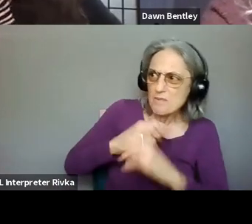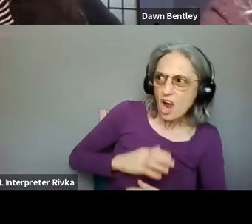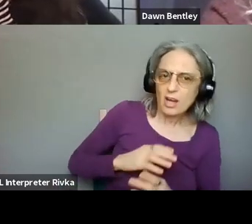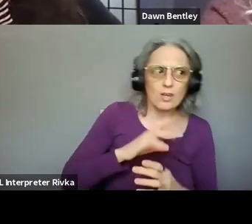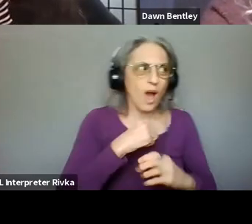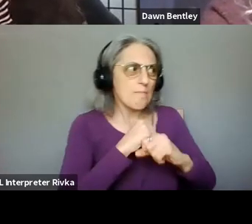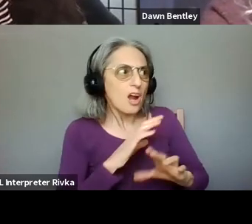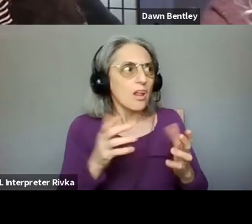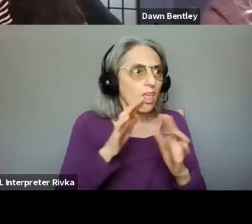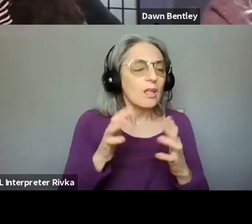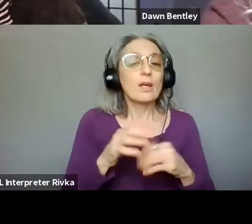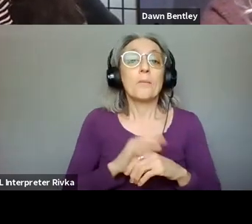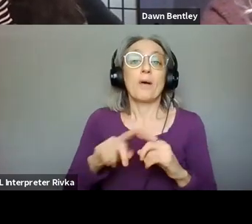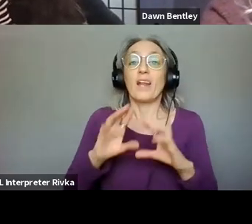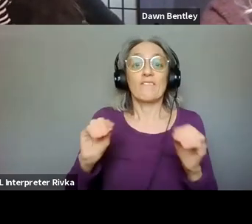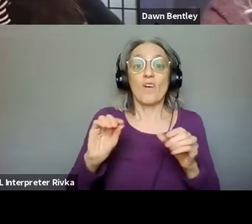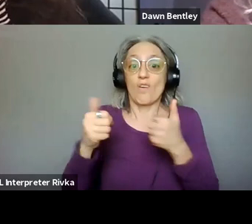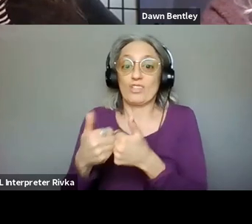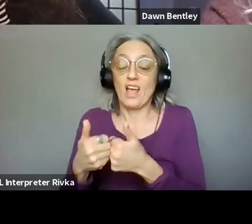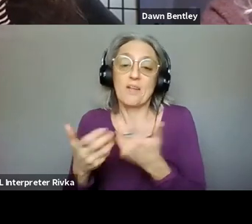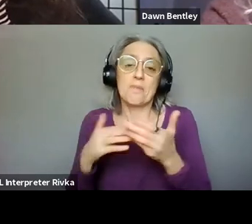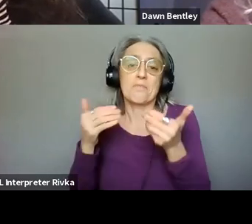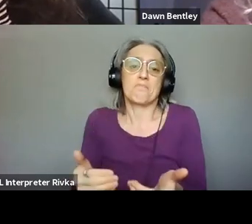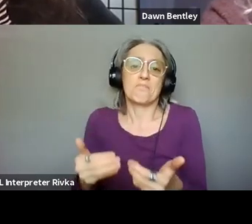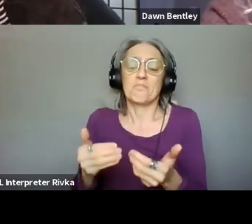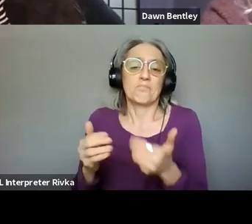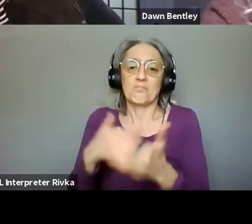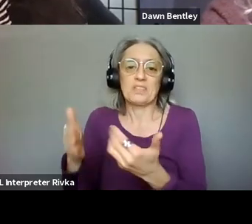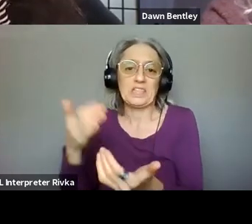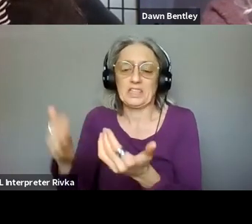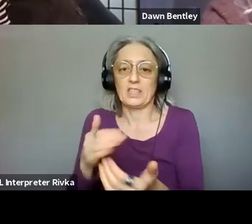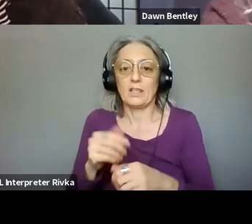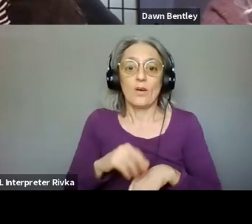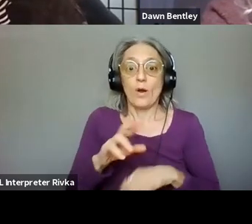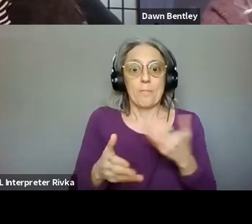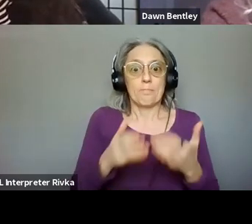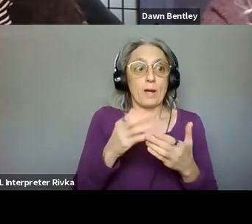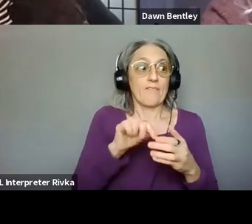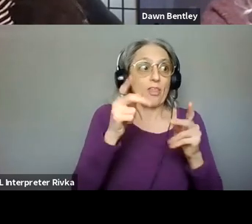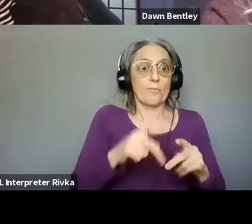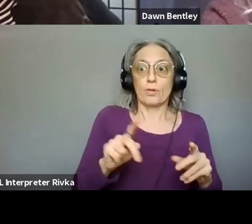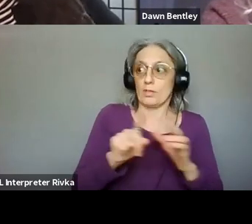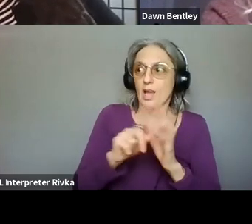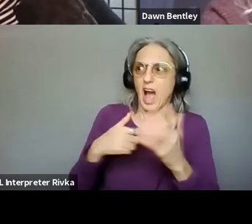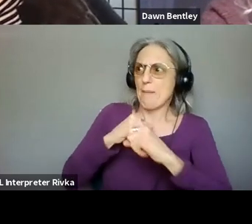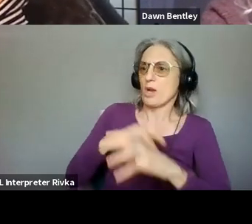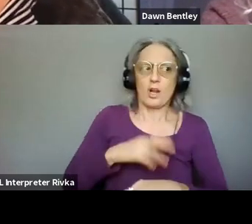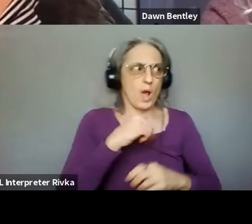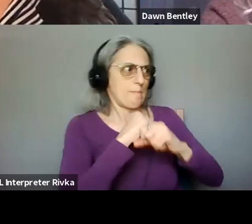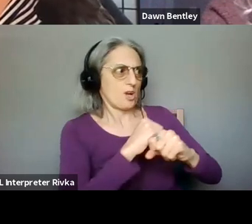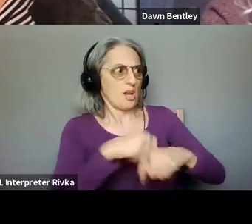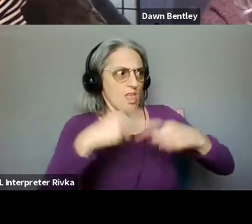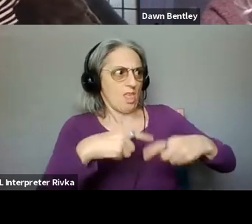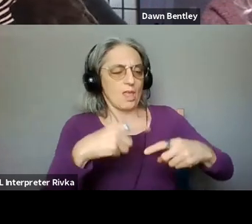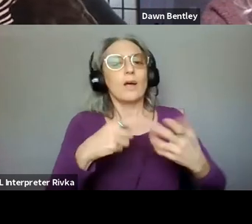need counsel at all if the ward agrees to it, versus if it is a contested guardianship, and what's the basis for contesting the guardianship.